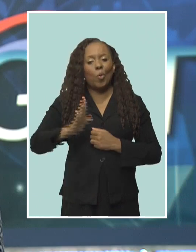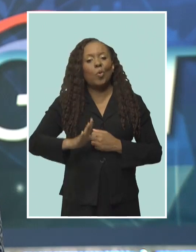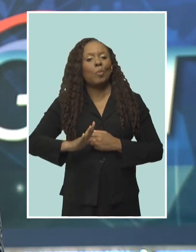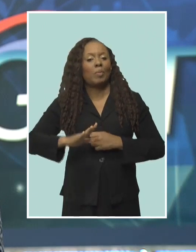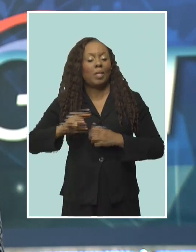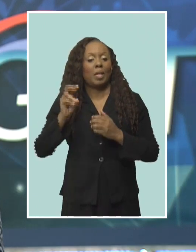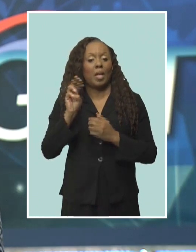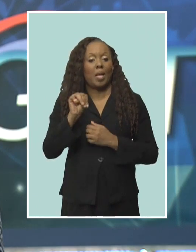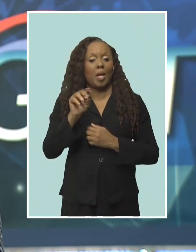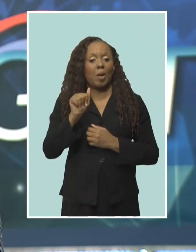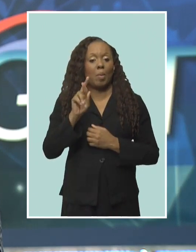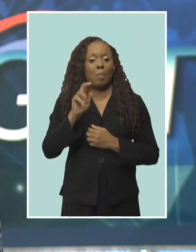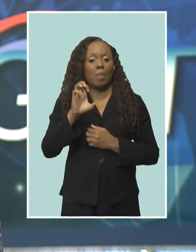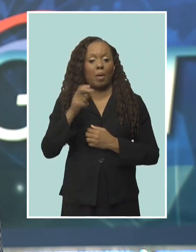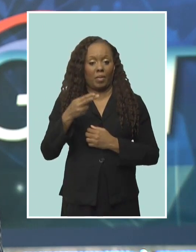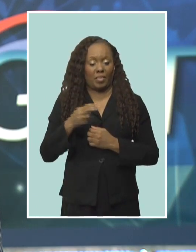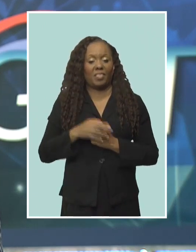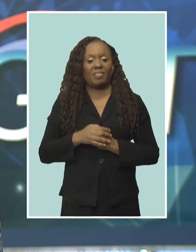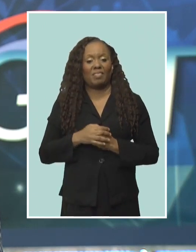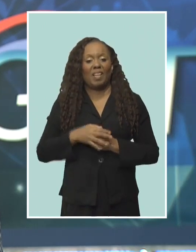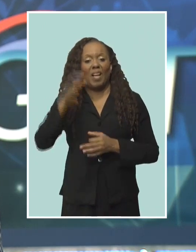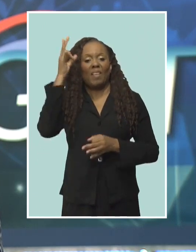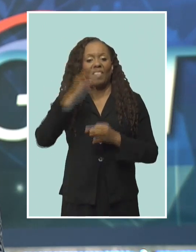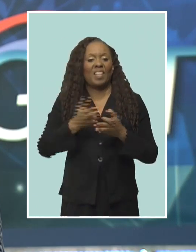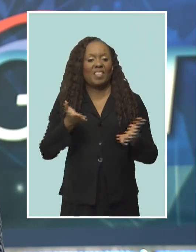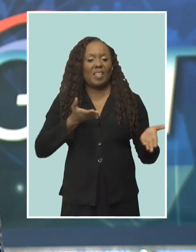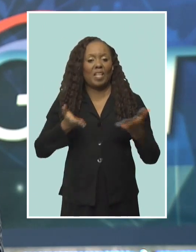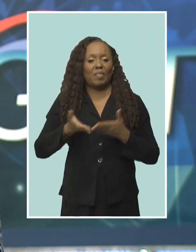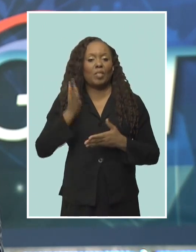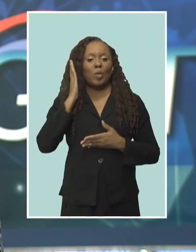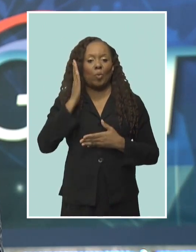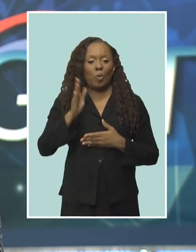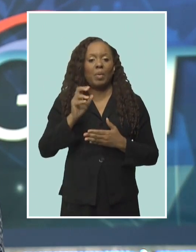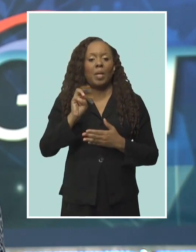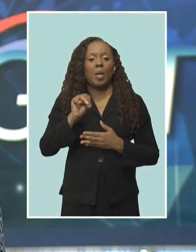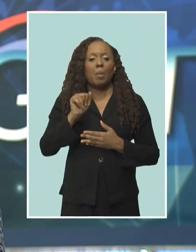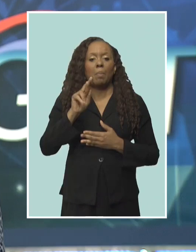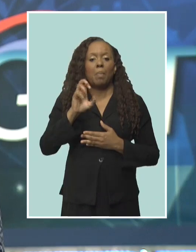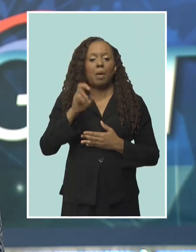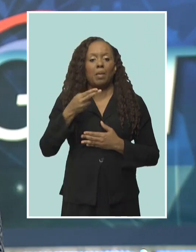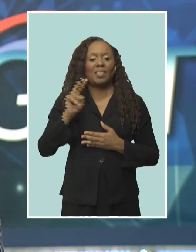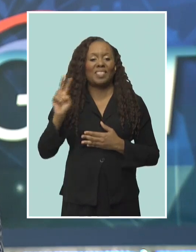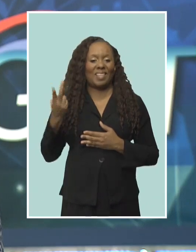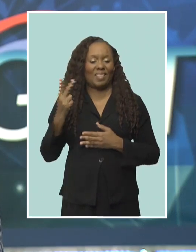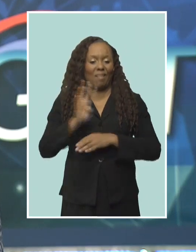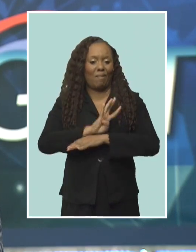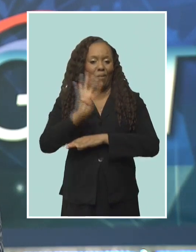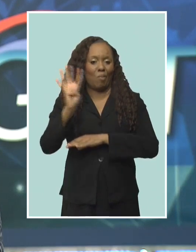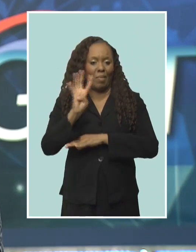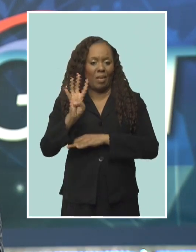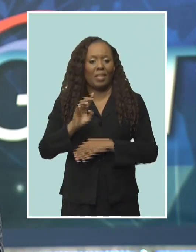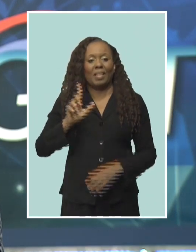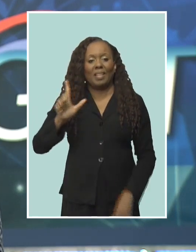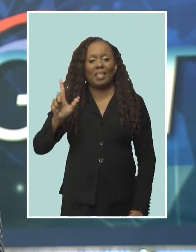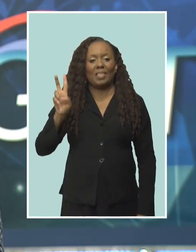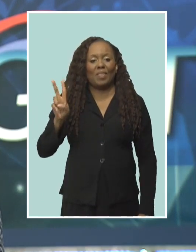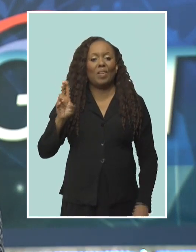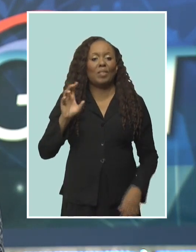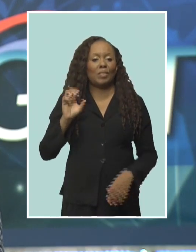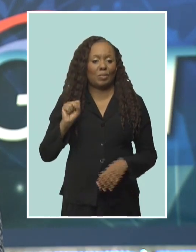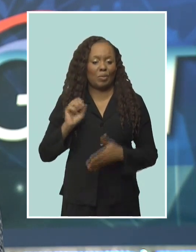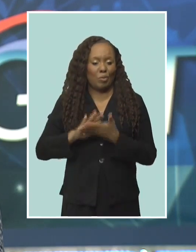a faith service set for March 2nd at 4 p.m. at the Lestervaughan School. St. Thomas activities will be centered around the